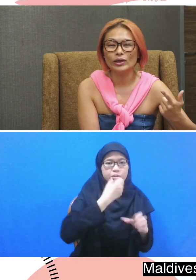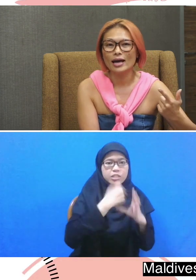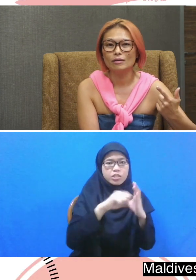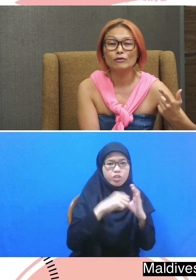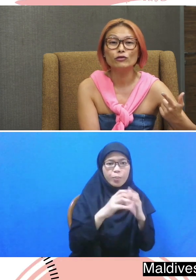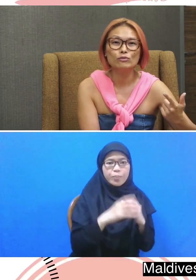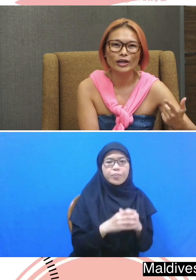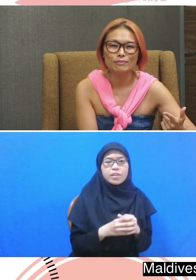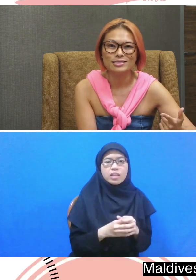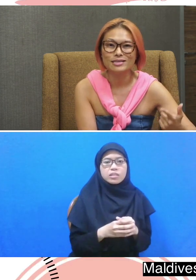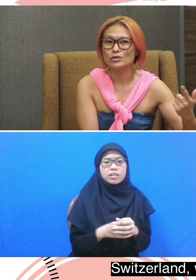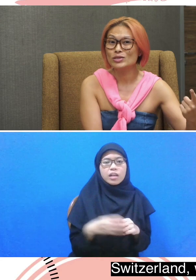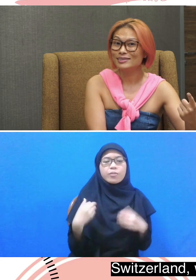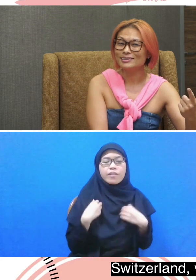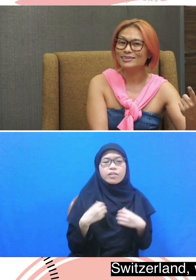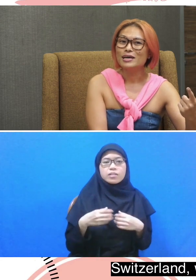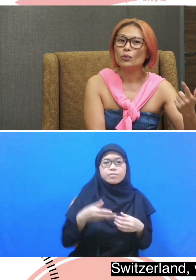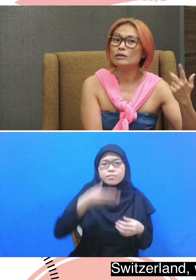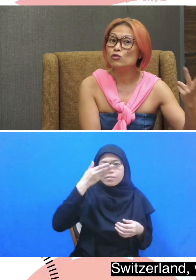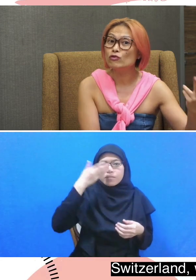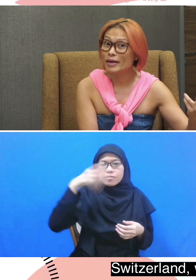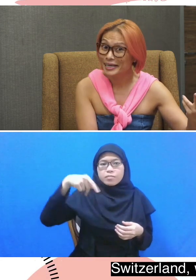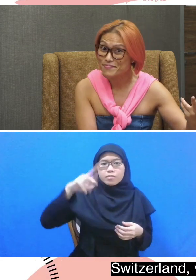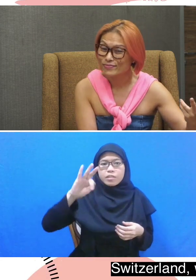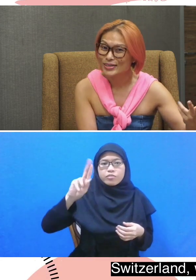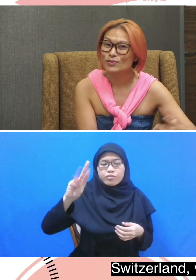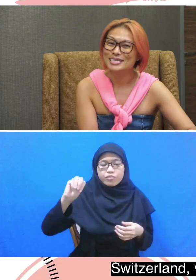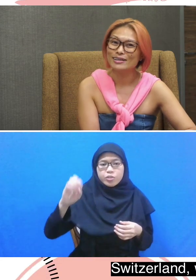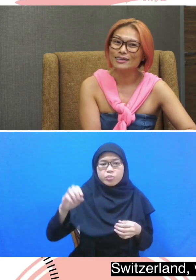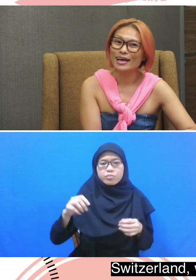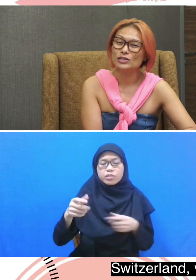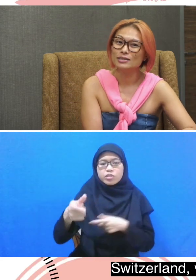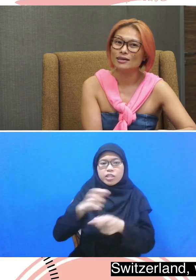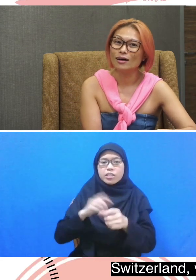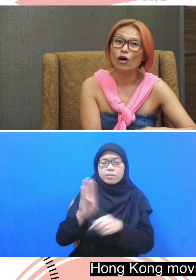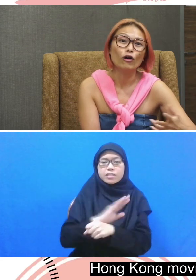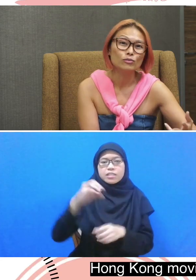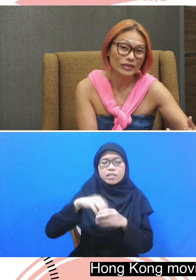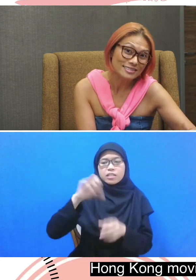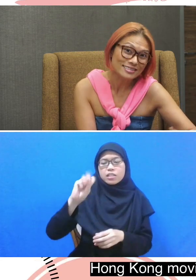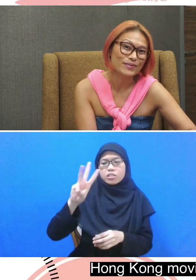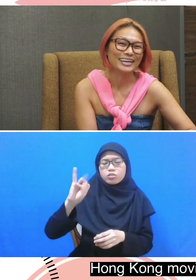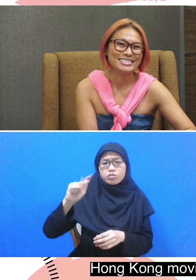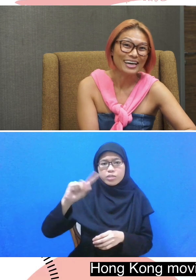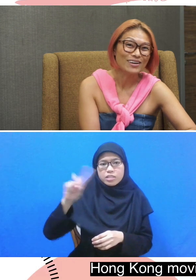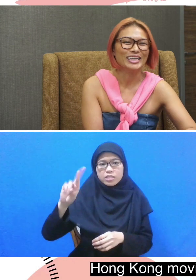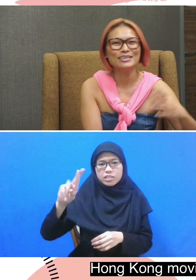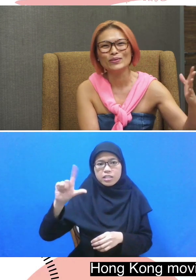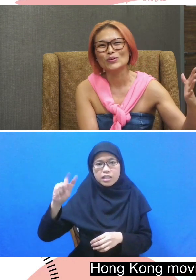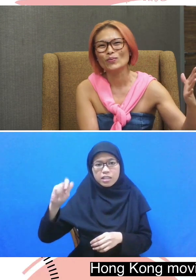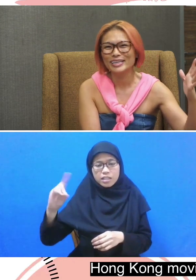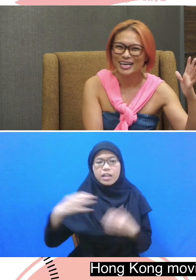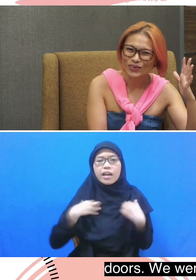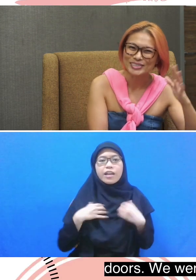we had a perfume trading business in Switzerland. We did movie making. So my dad actually did Hong Kong movies back in the day when EDB